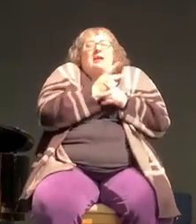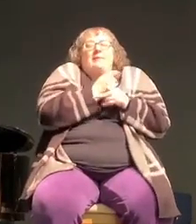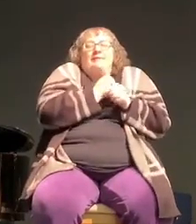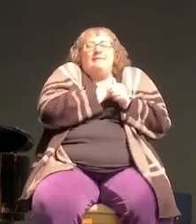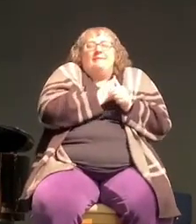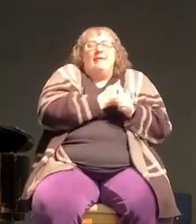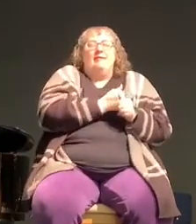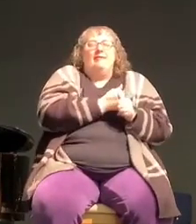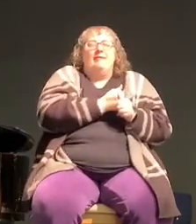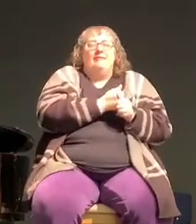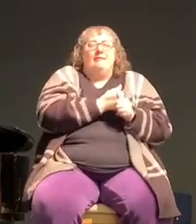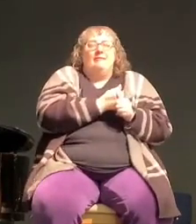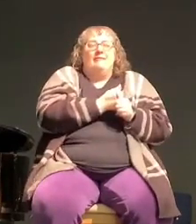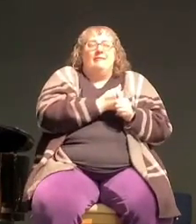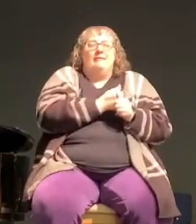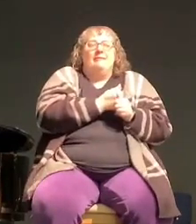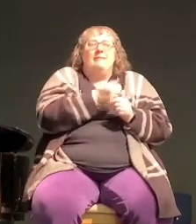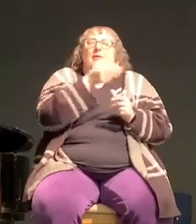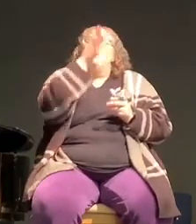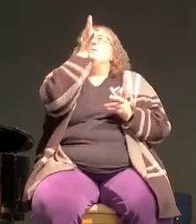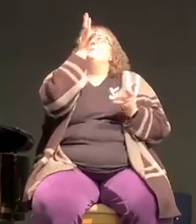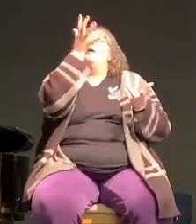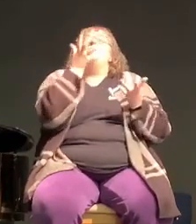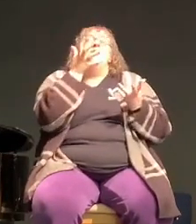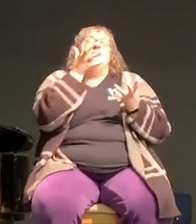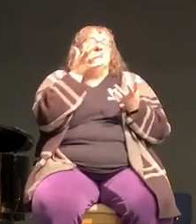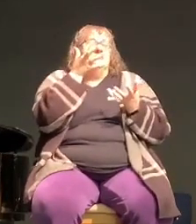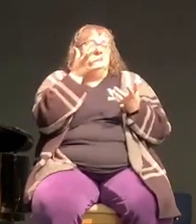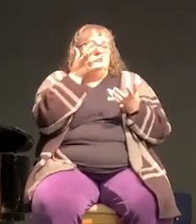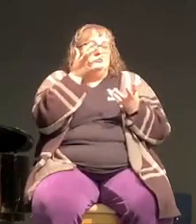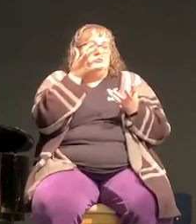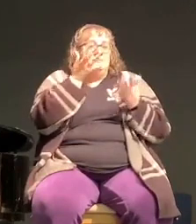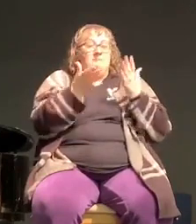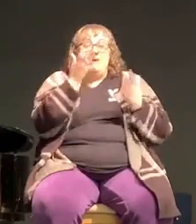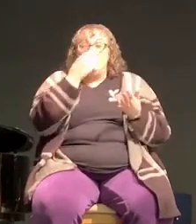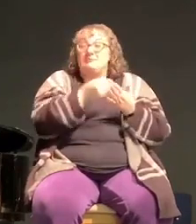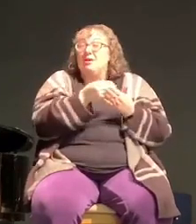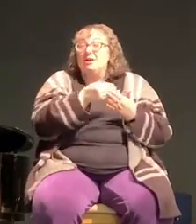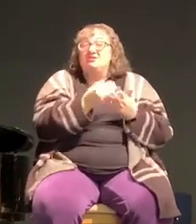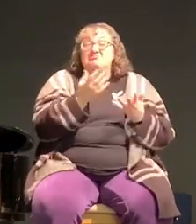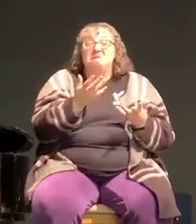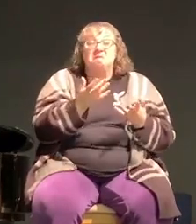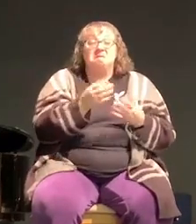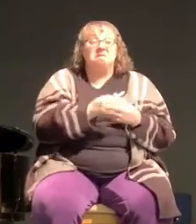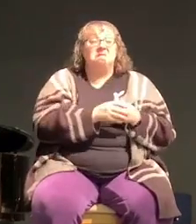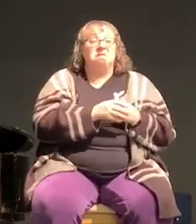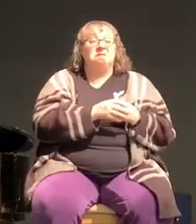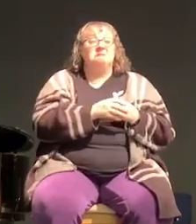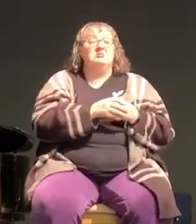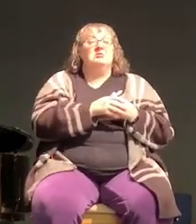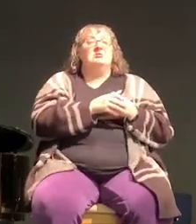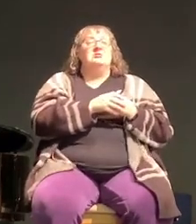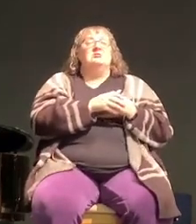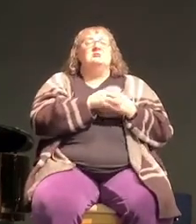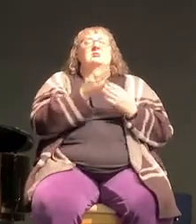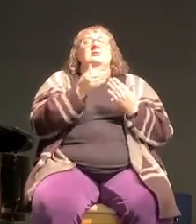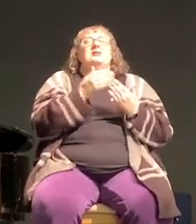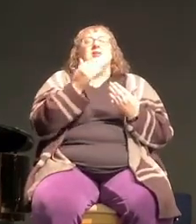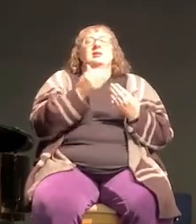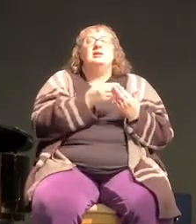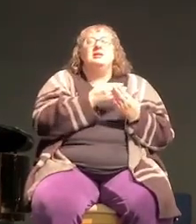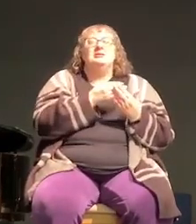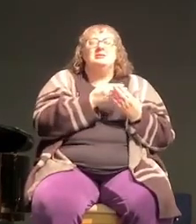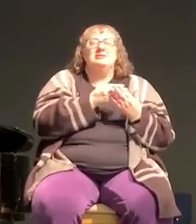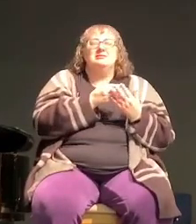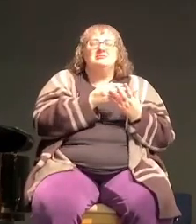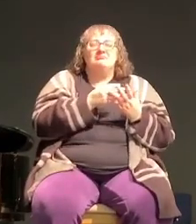them. What does God want? Maybe it's money. It becomes so easy to be in this